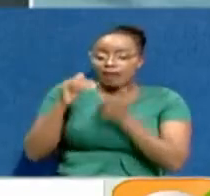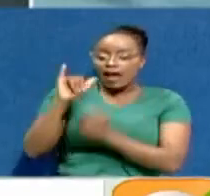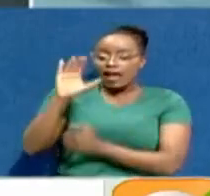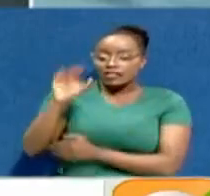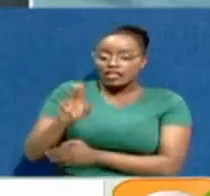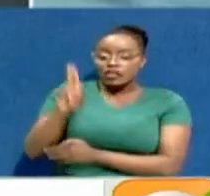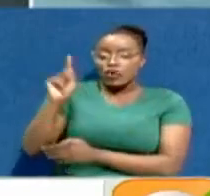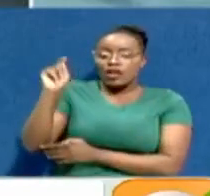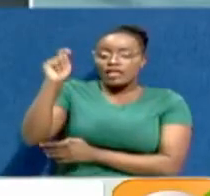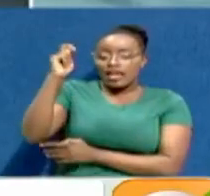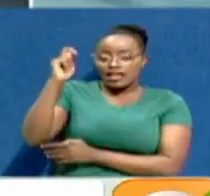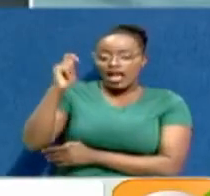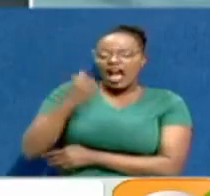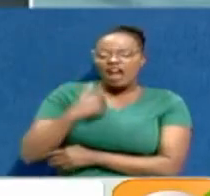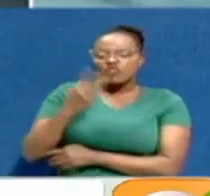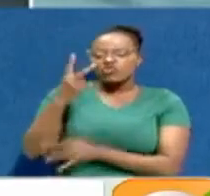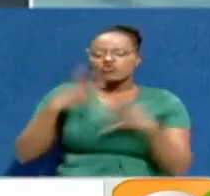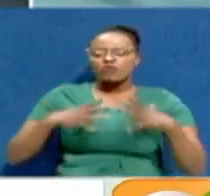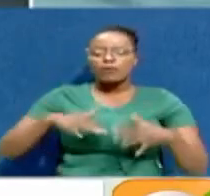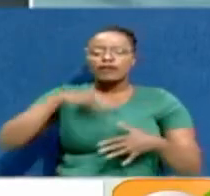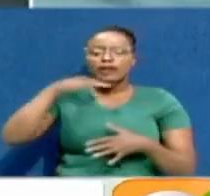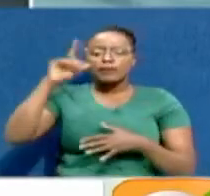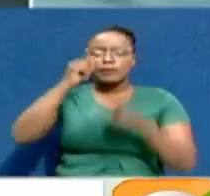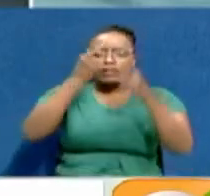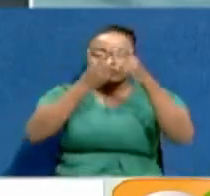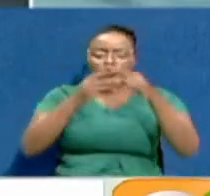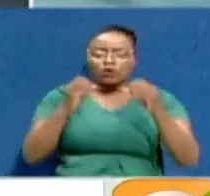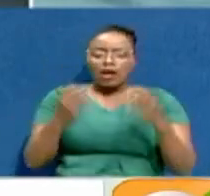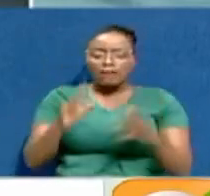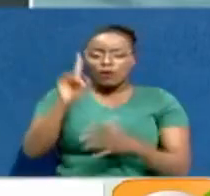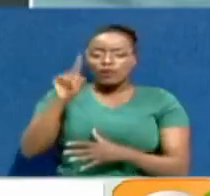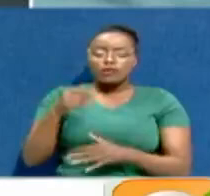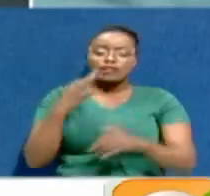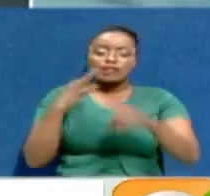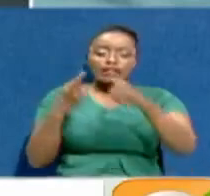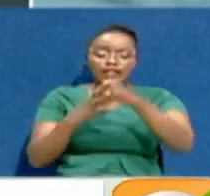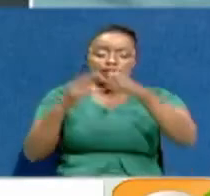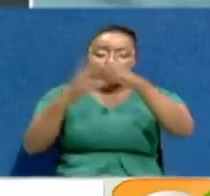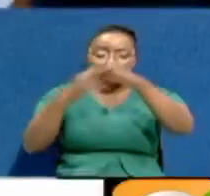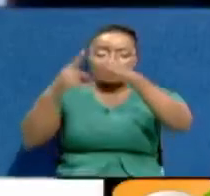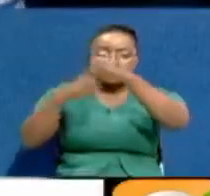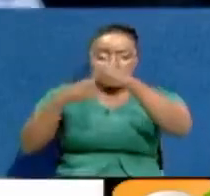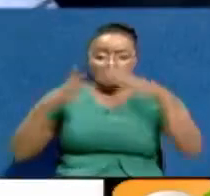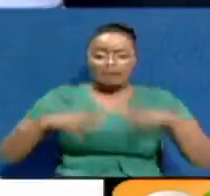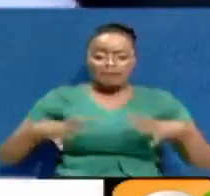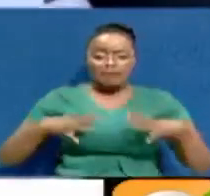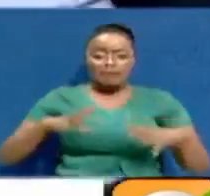unit. Kenya has lost 2 people, raising the fatalities total to 1,876.